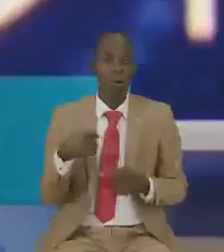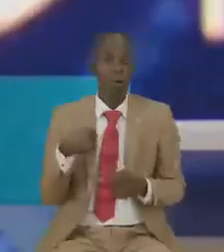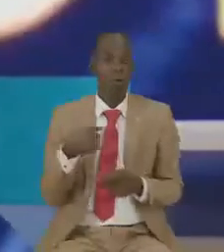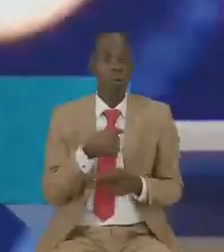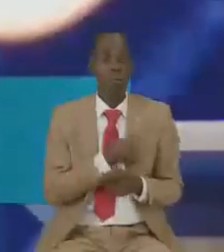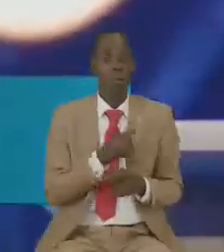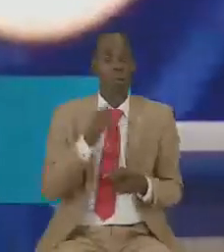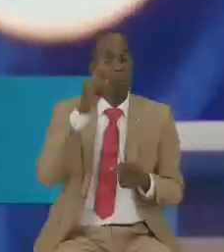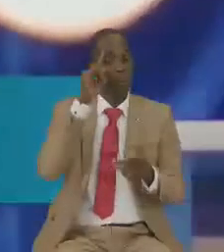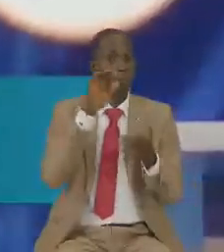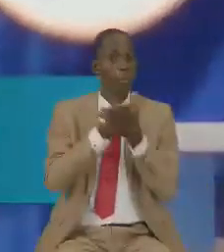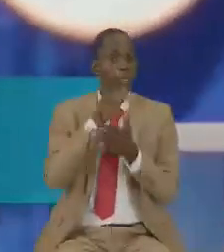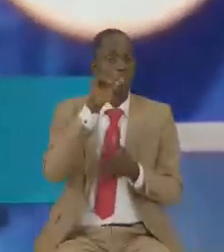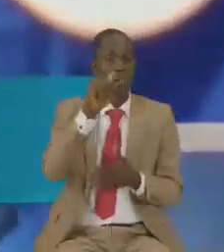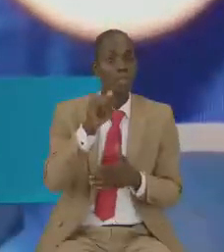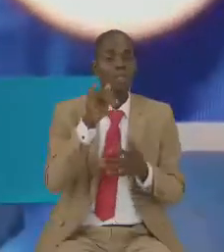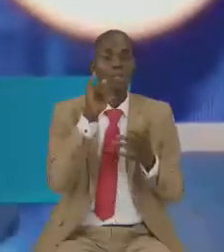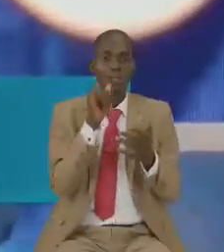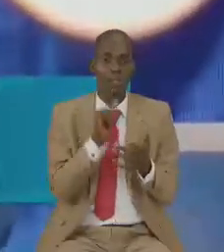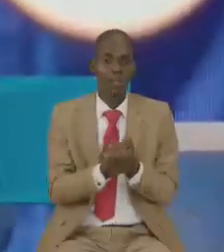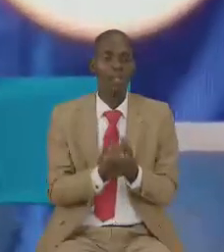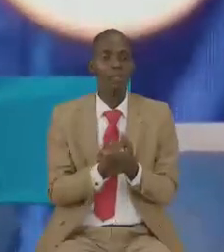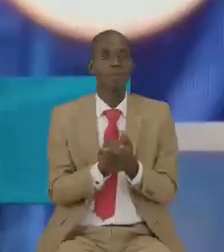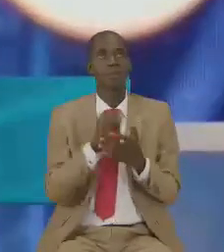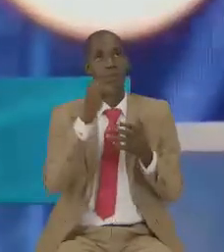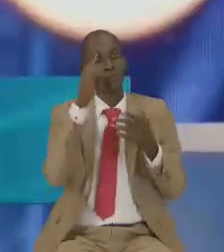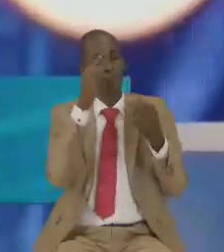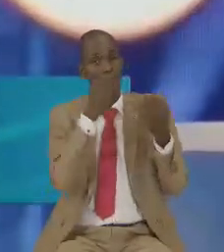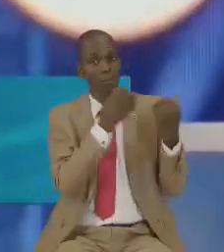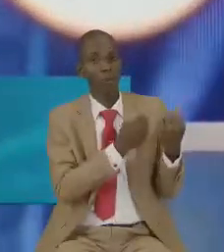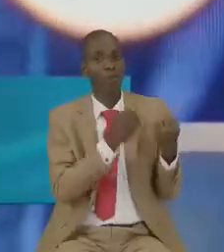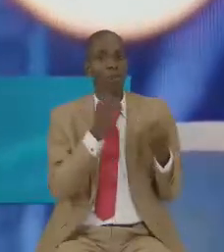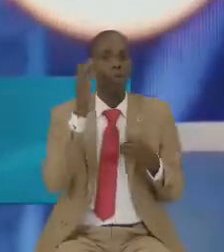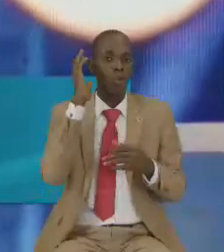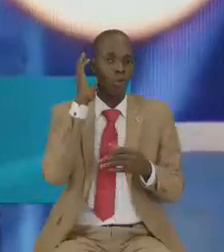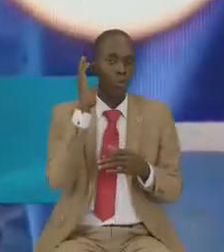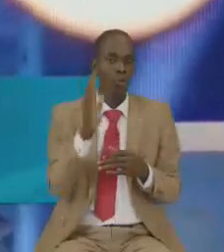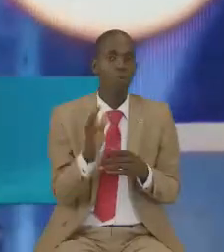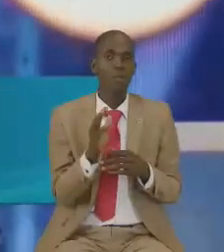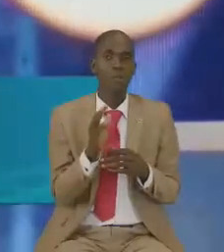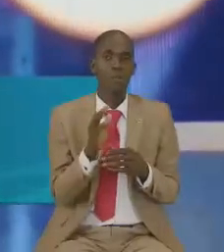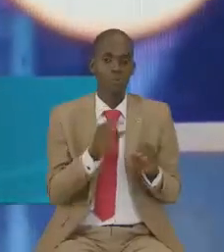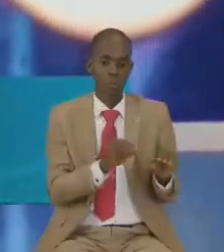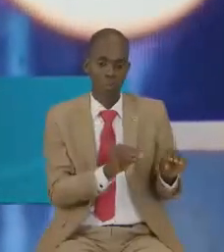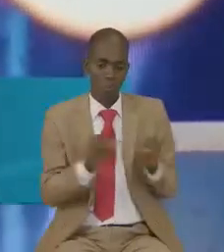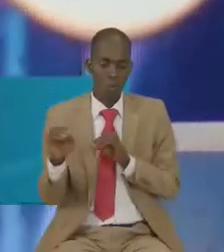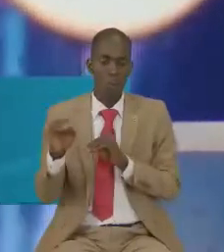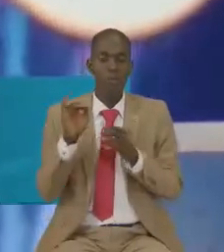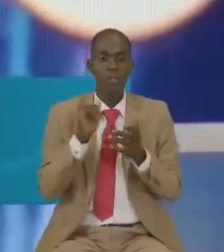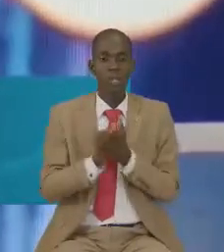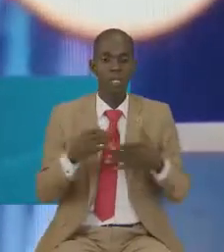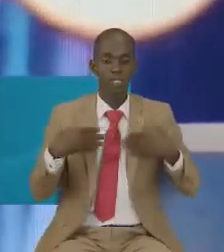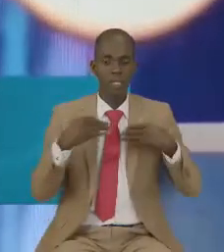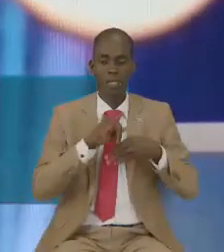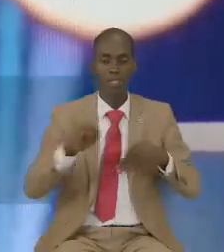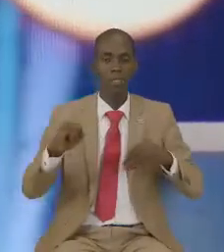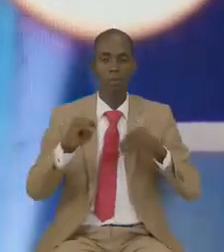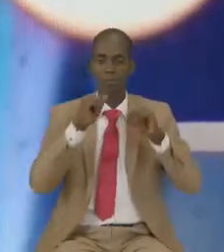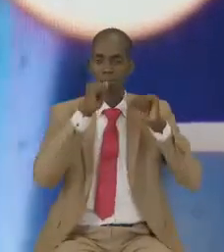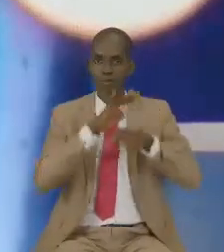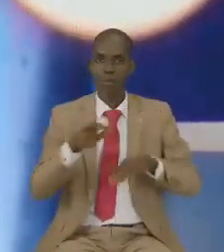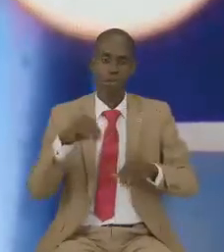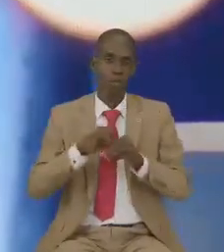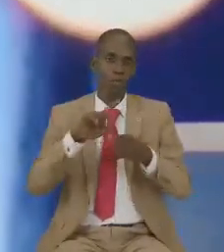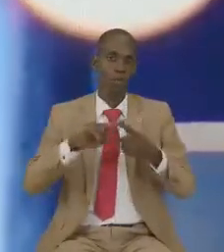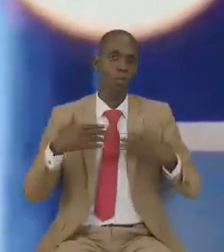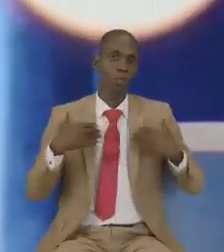that faith will pass that healing virtue into your body. If you are blind,